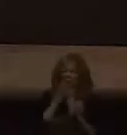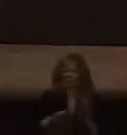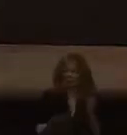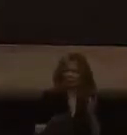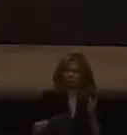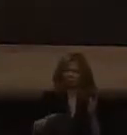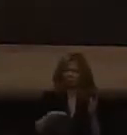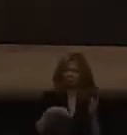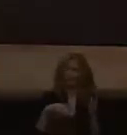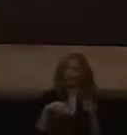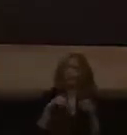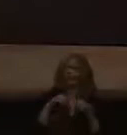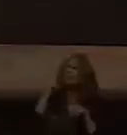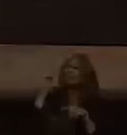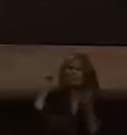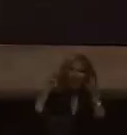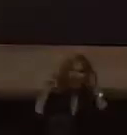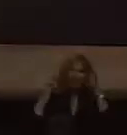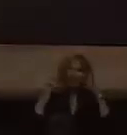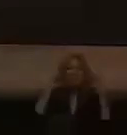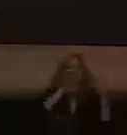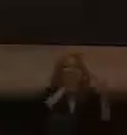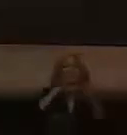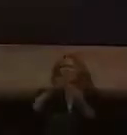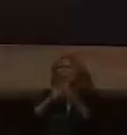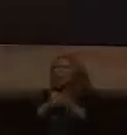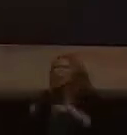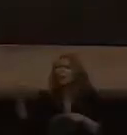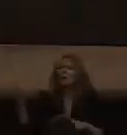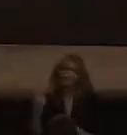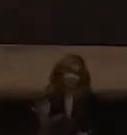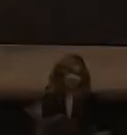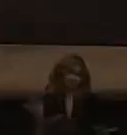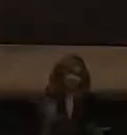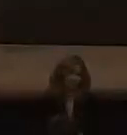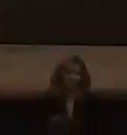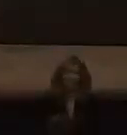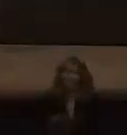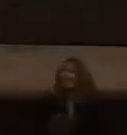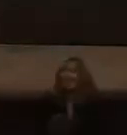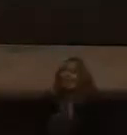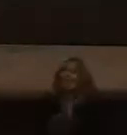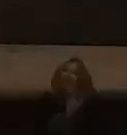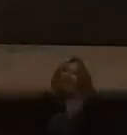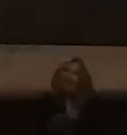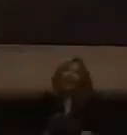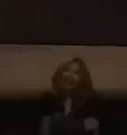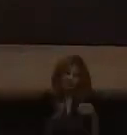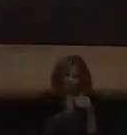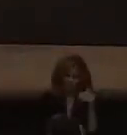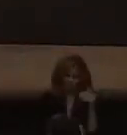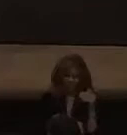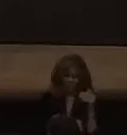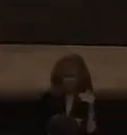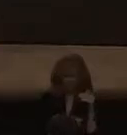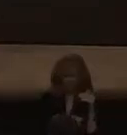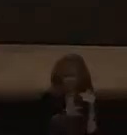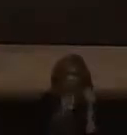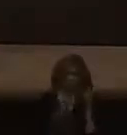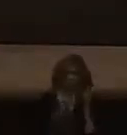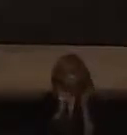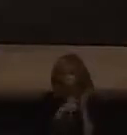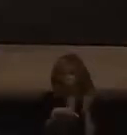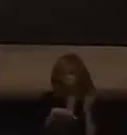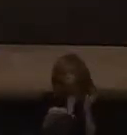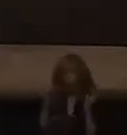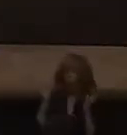think they understood that you have to speak to everyone if you want to be heard. And in closing, I just think that what kind of began as